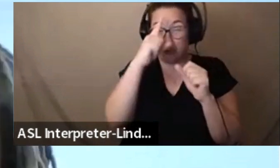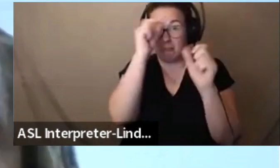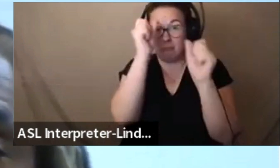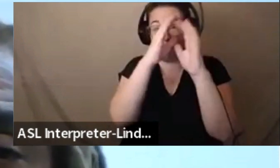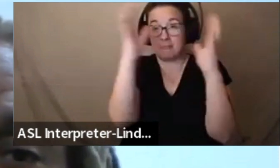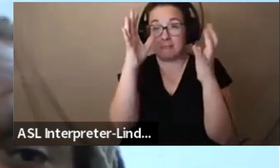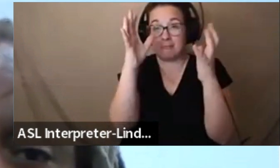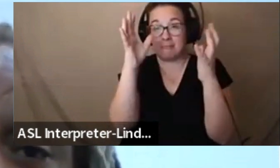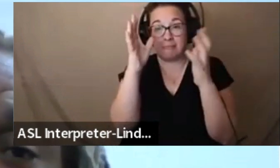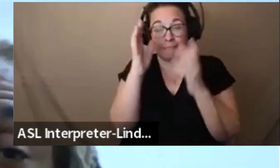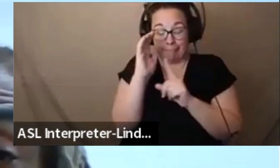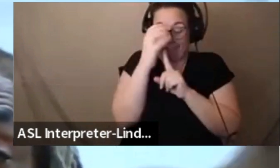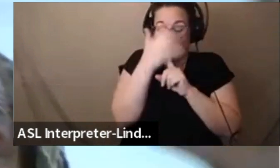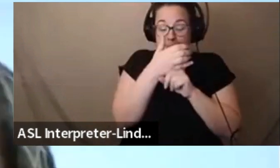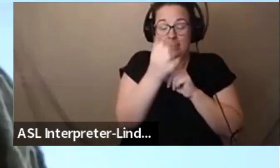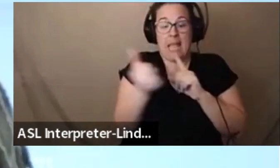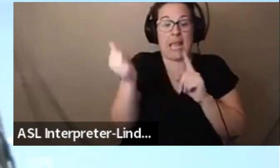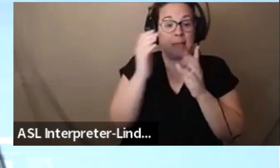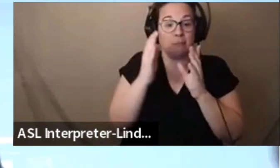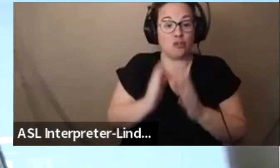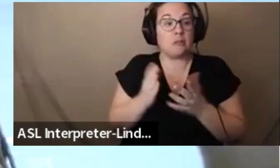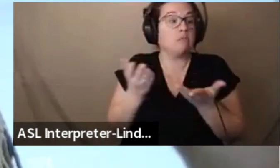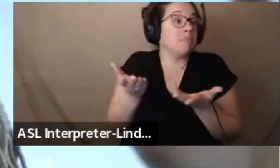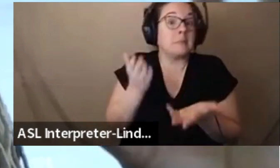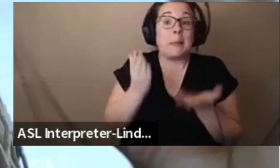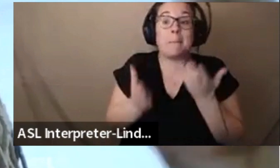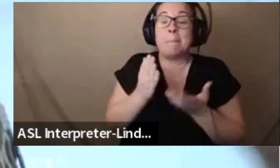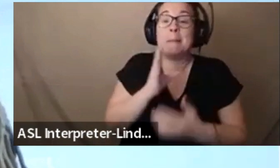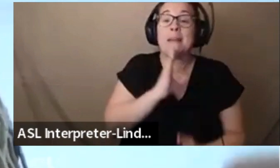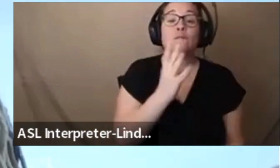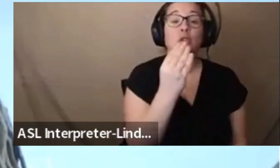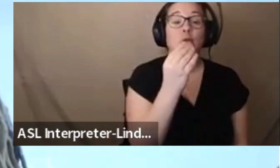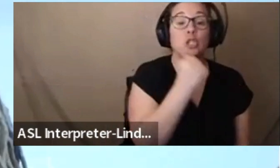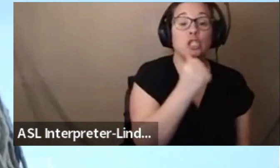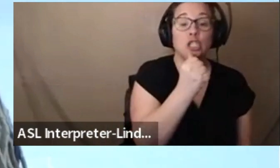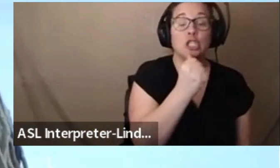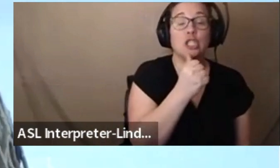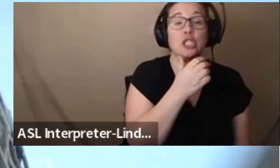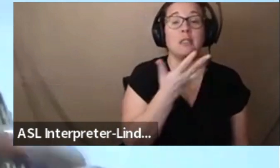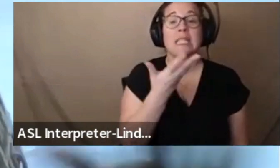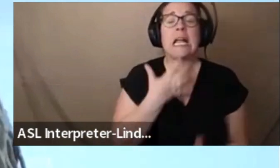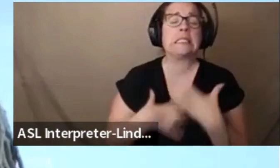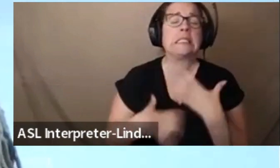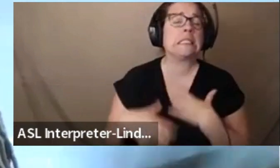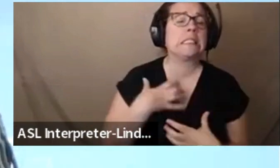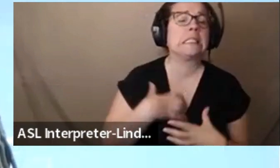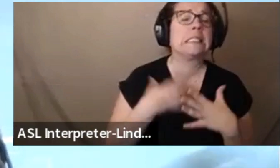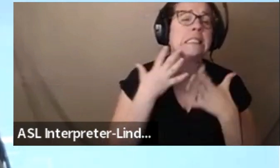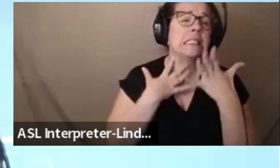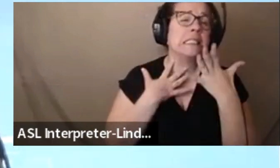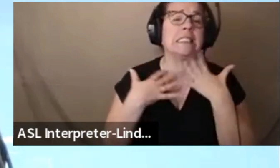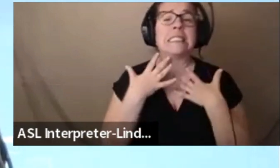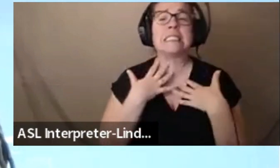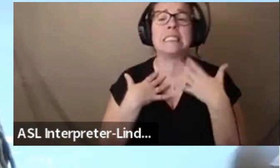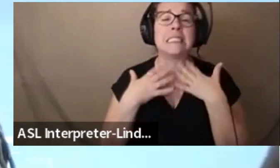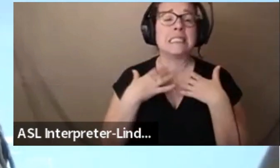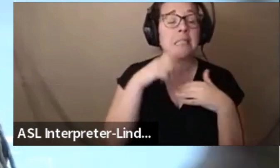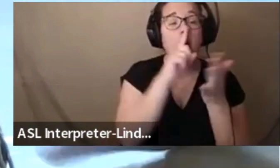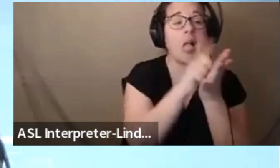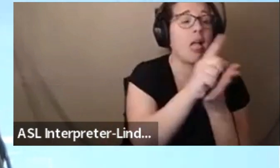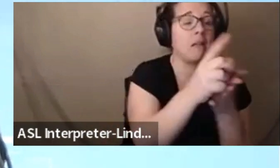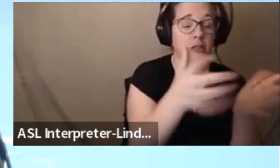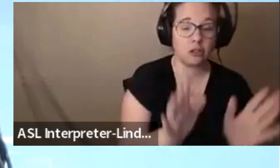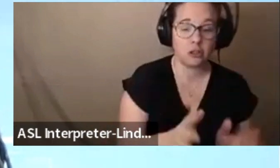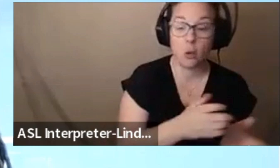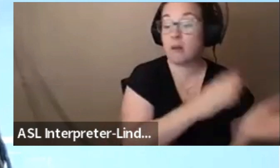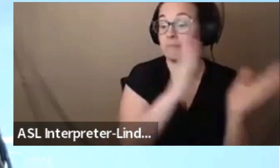the sharing of power. Those all of that. So many of these plays take place in these elemental spaces